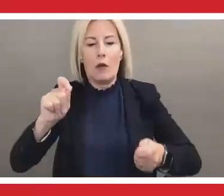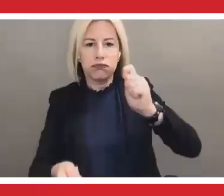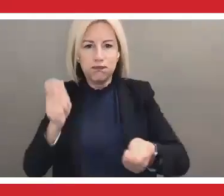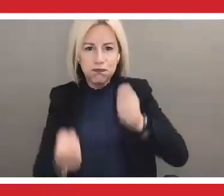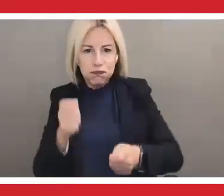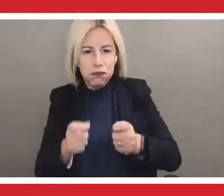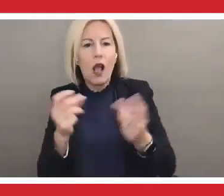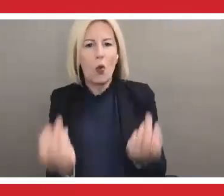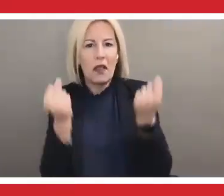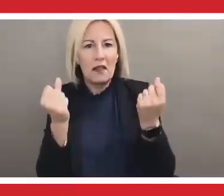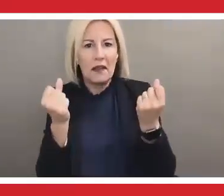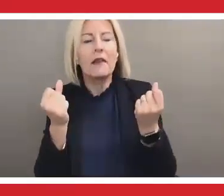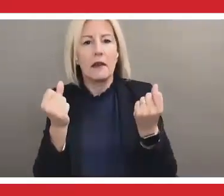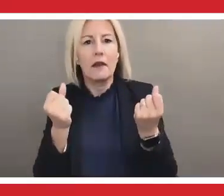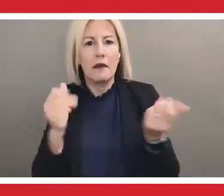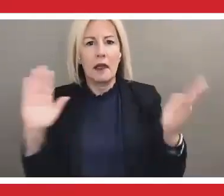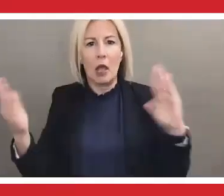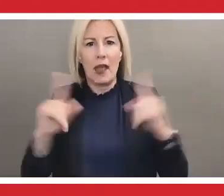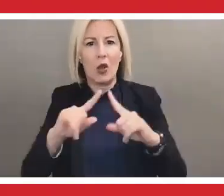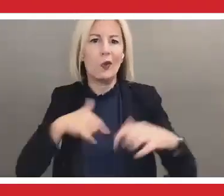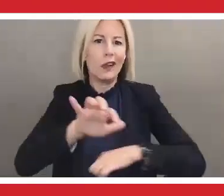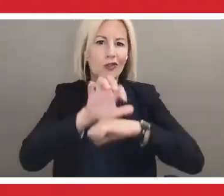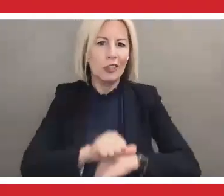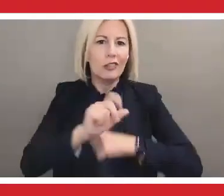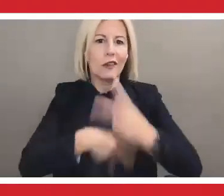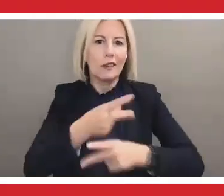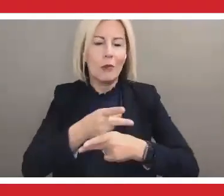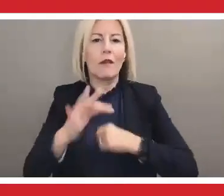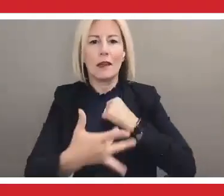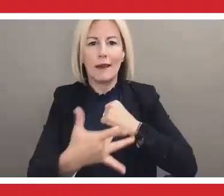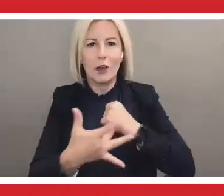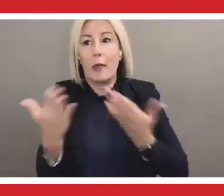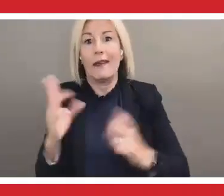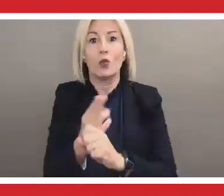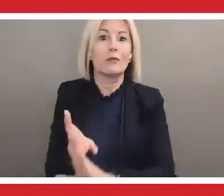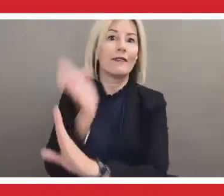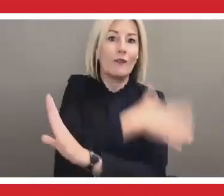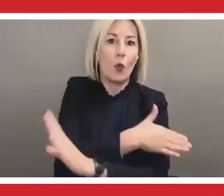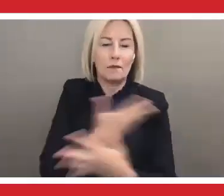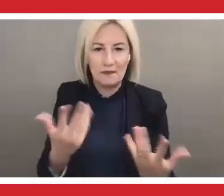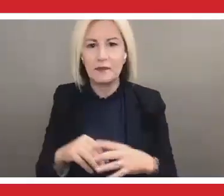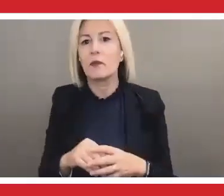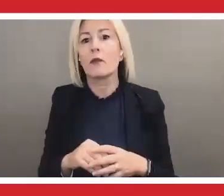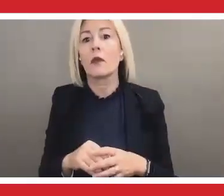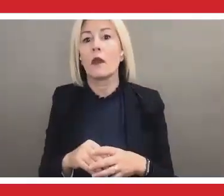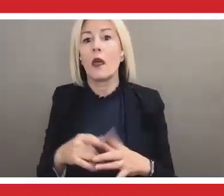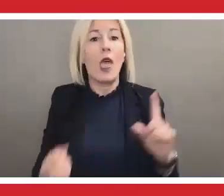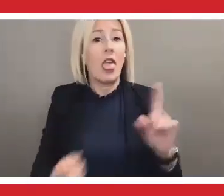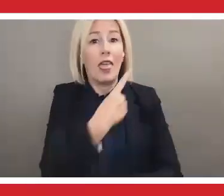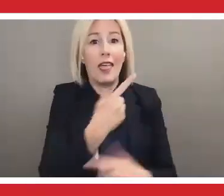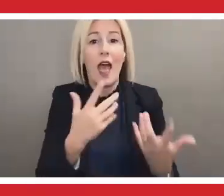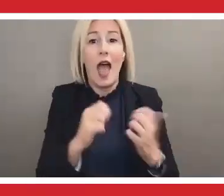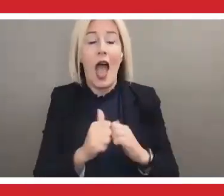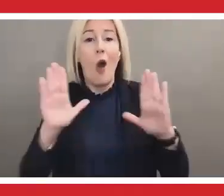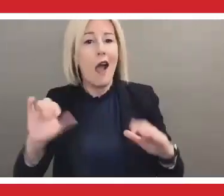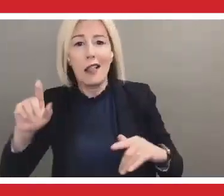to any sort of traditional type of technology they may have used before. Now, I don't want to go off the one about how fabulous cloud is, because I'm sure you don't